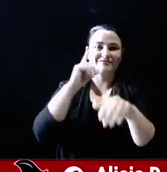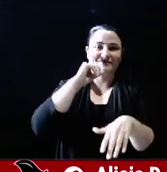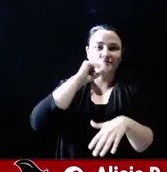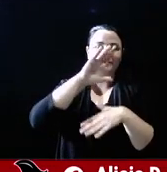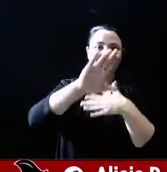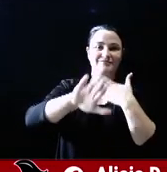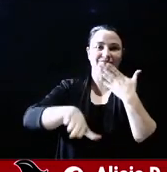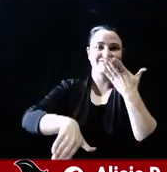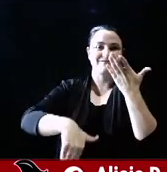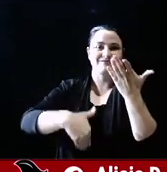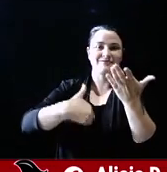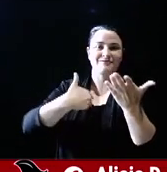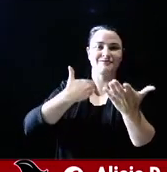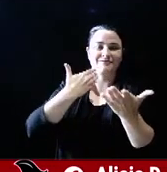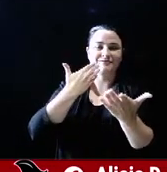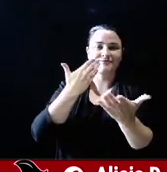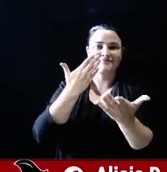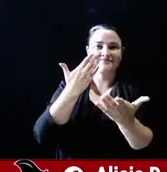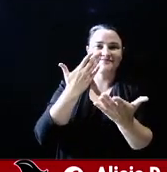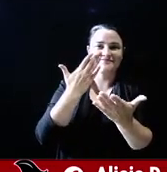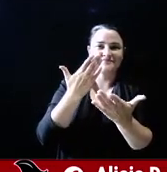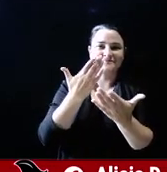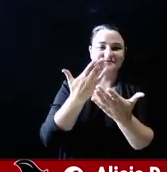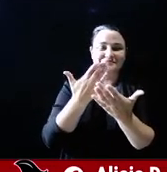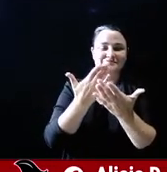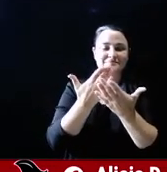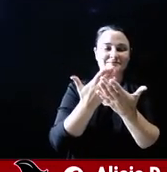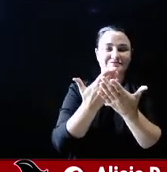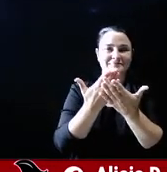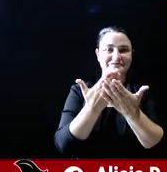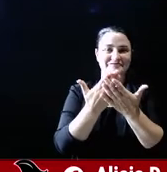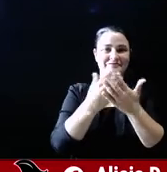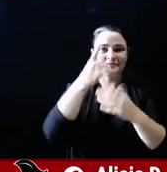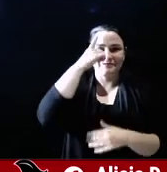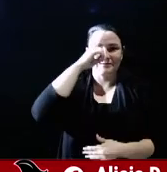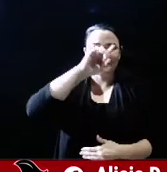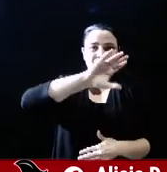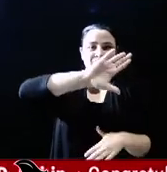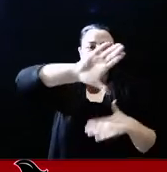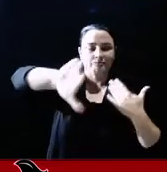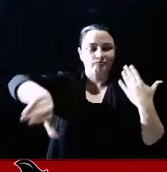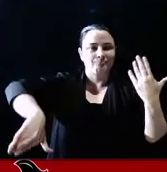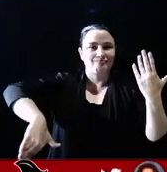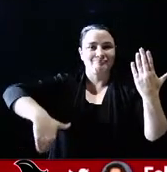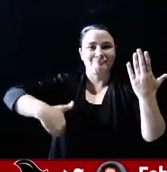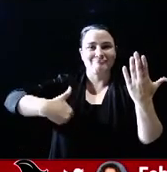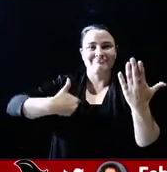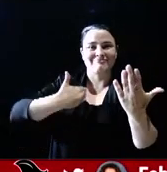Justice for all.